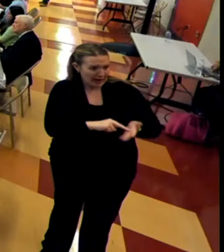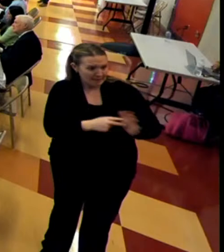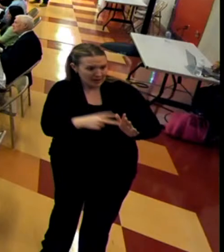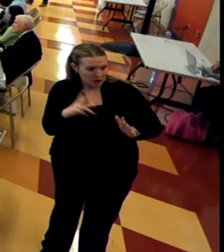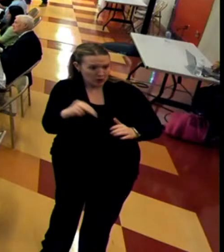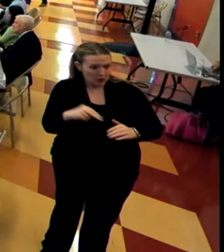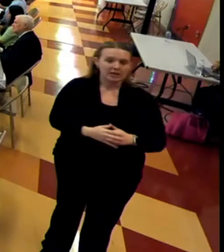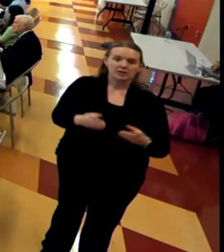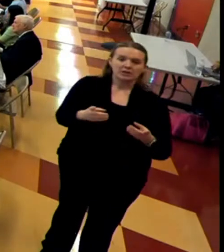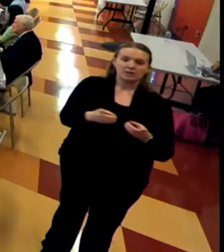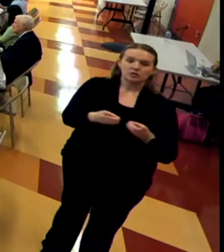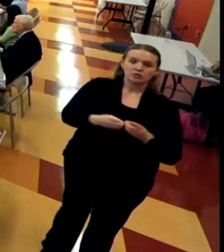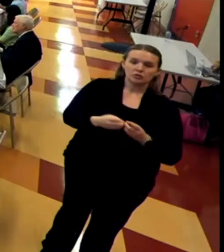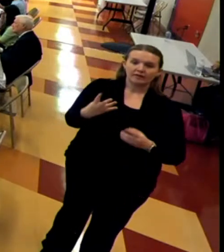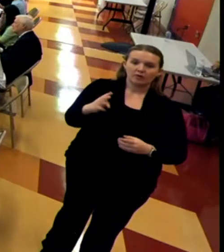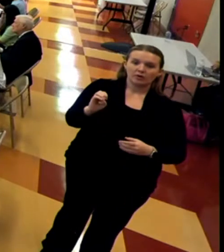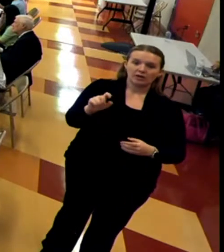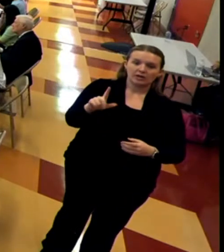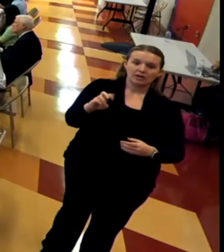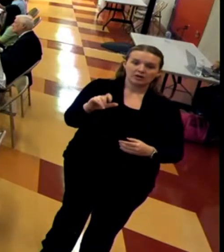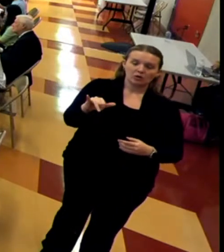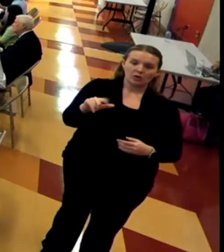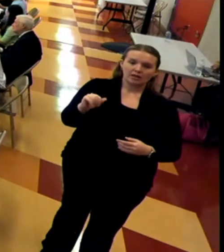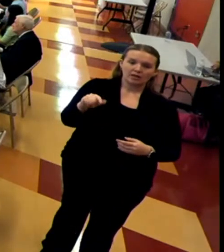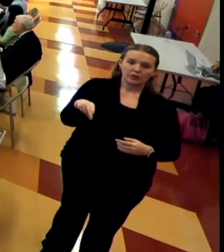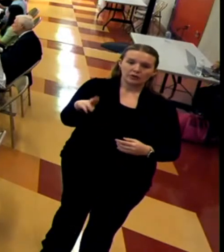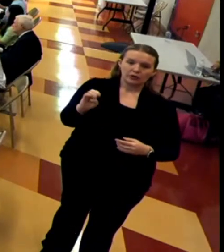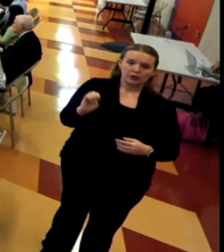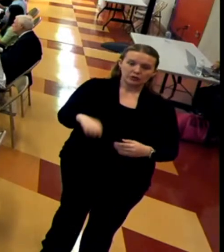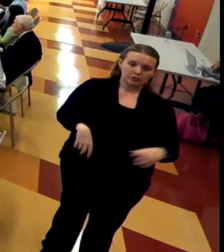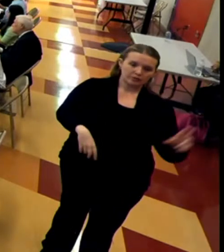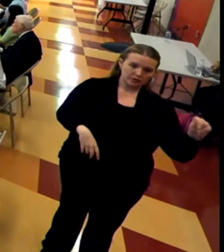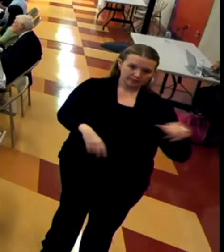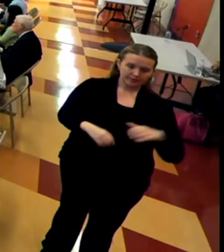District 4, Eloy LaCue. Nay.